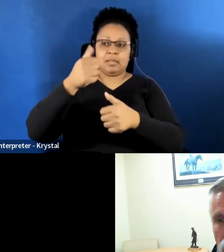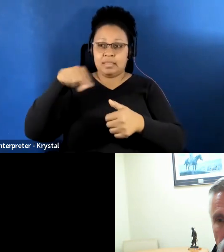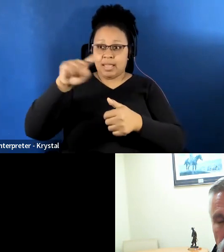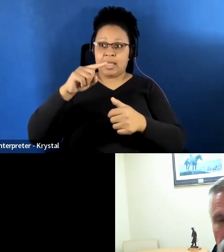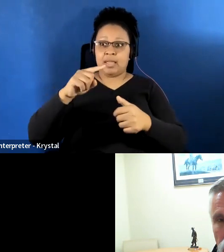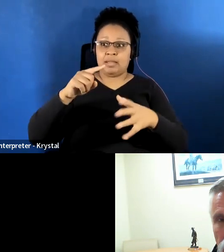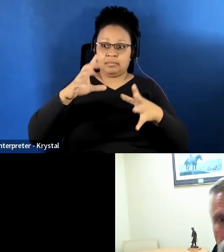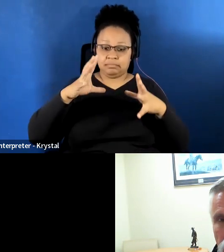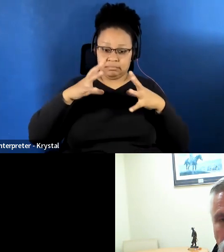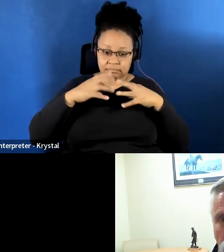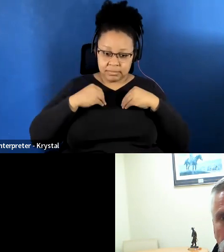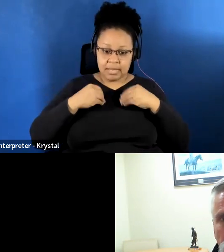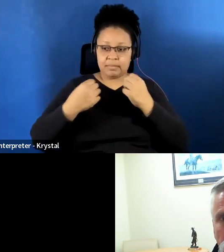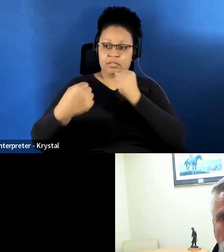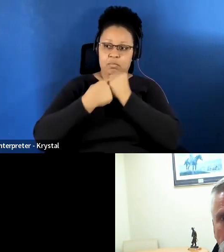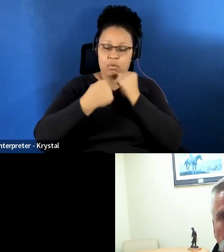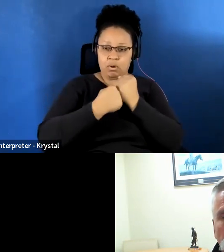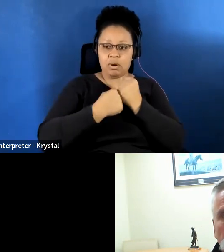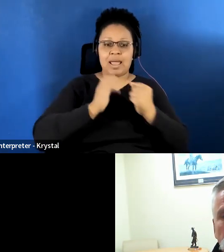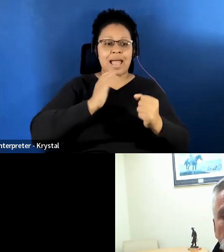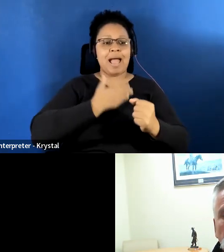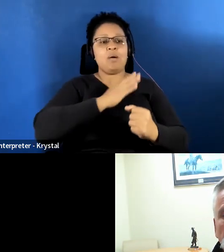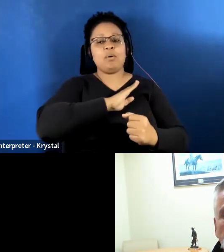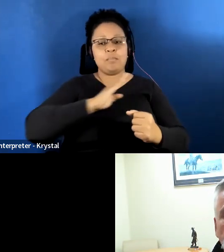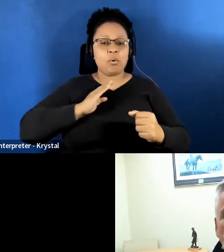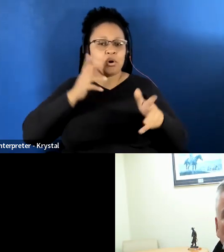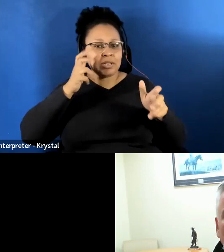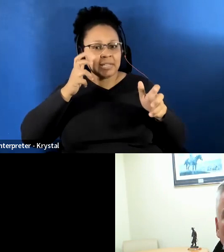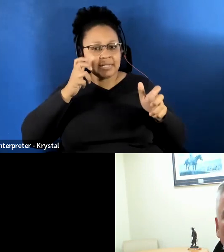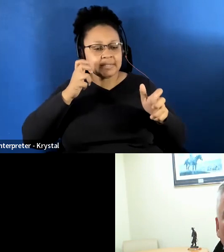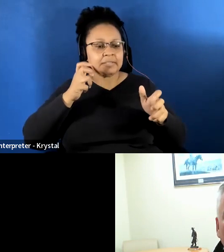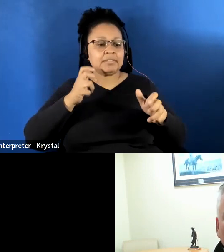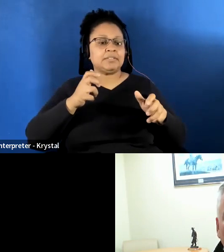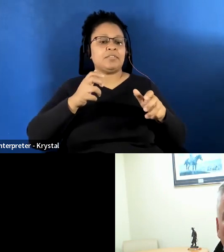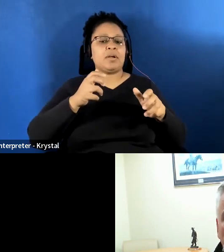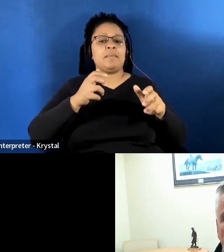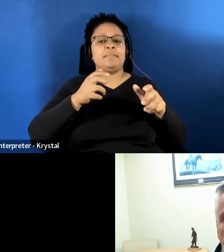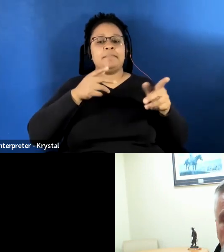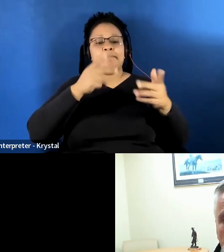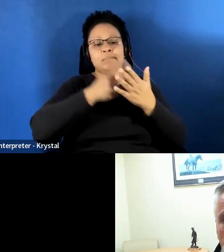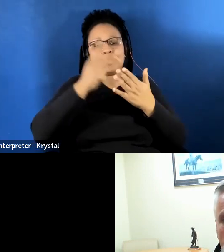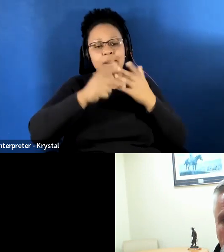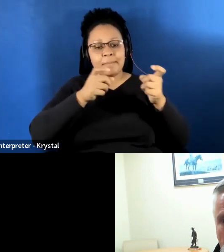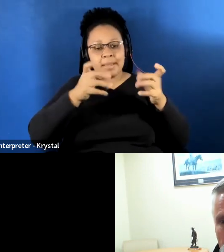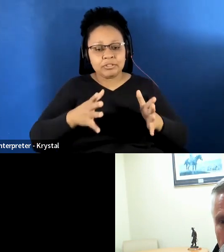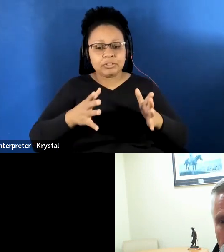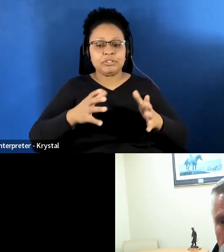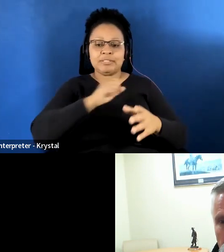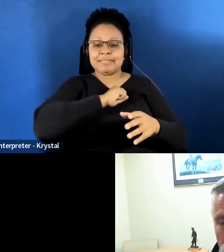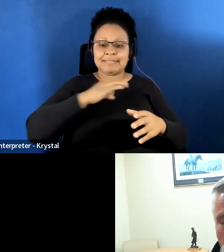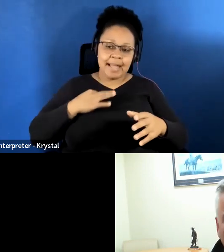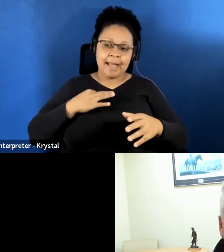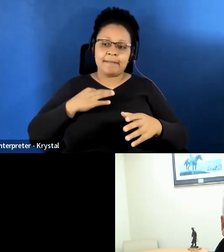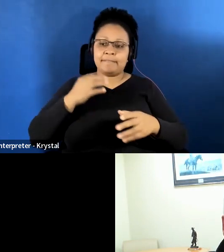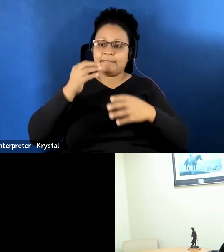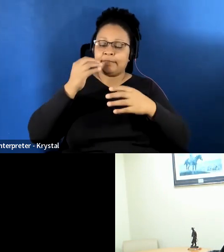does listen a lot to our director of programs, our program managers, our input from our staff, and most of the staff that we